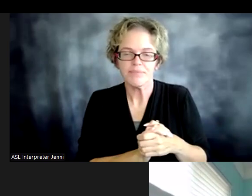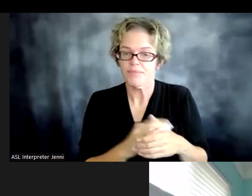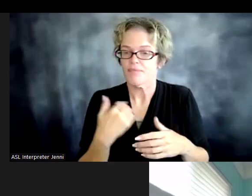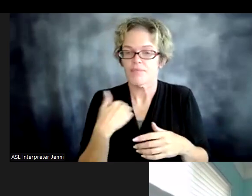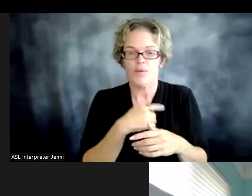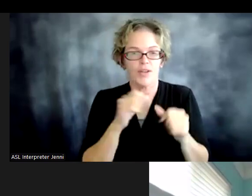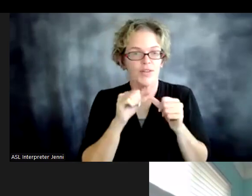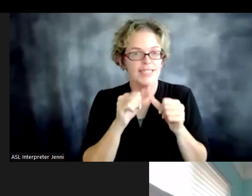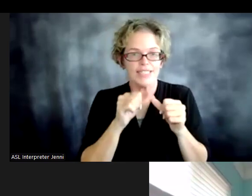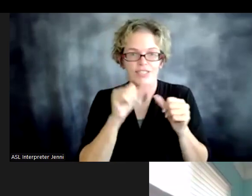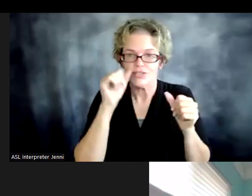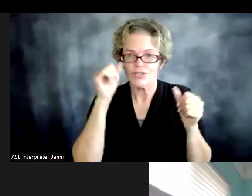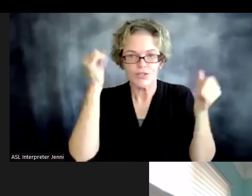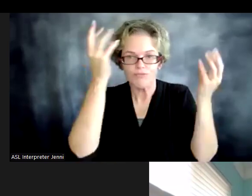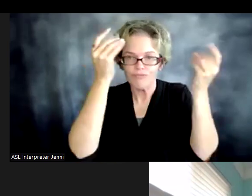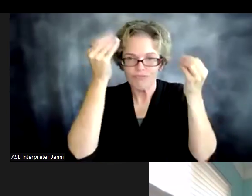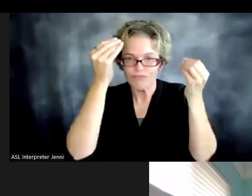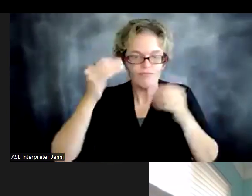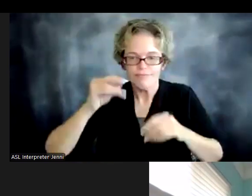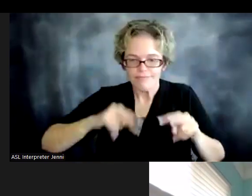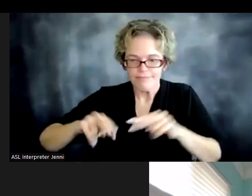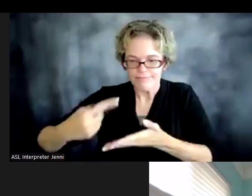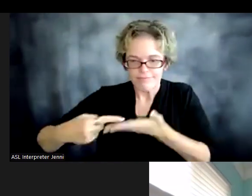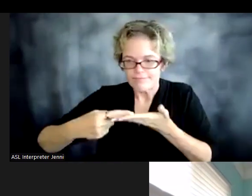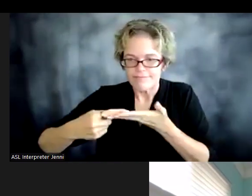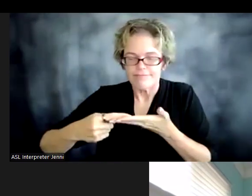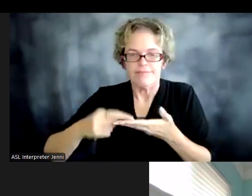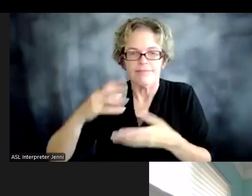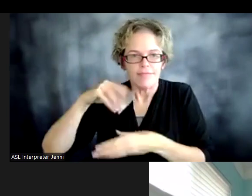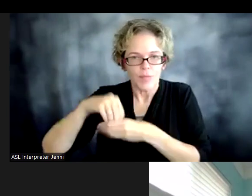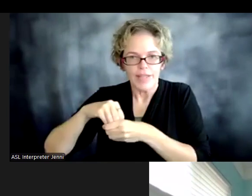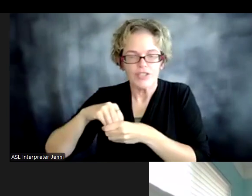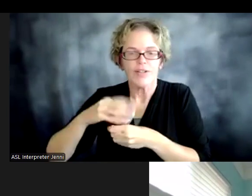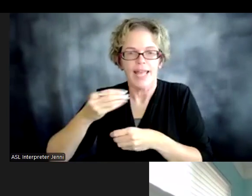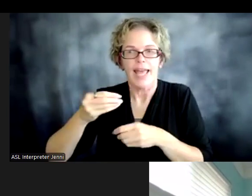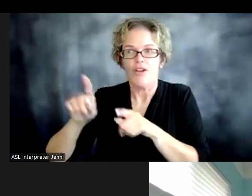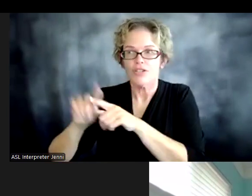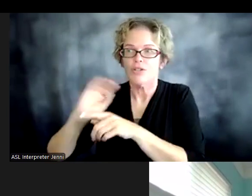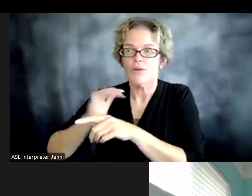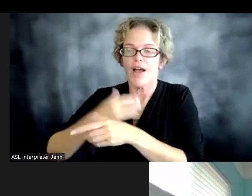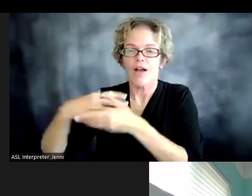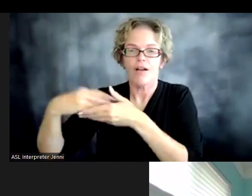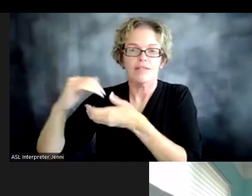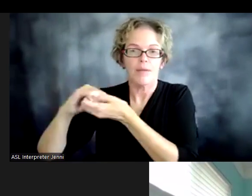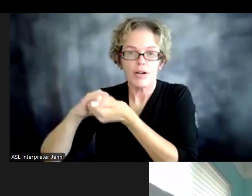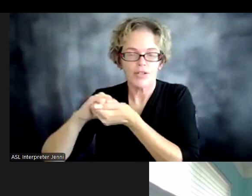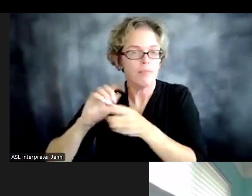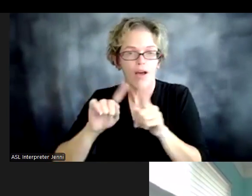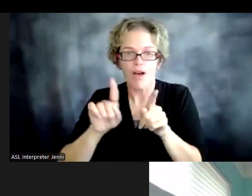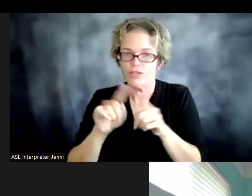to brainstorm and work internally and with our known external partners, but always looking for ways to branch out as